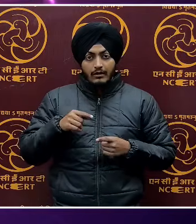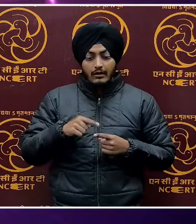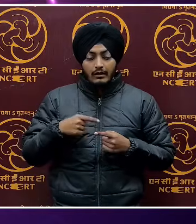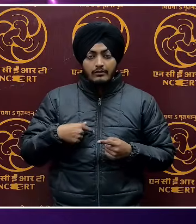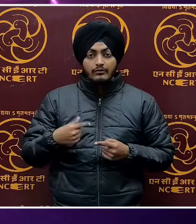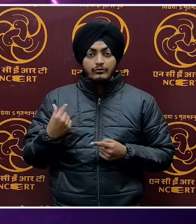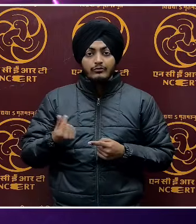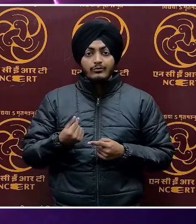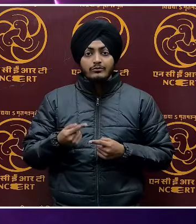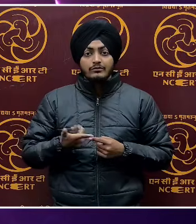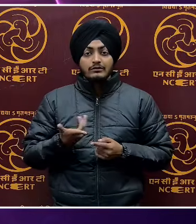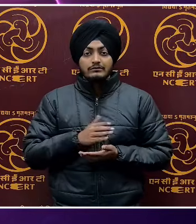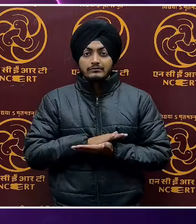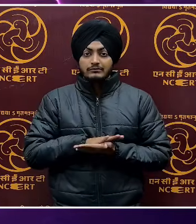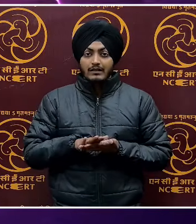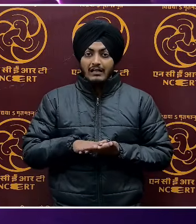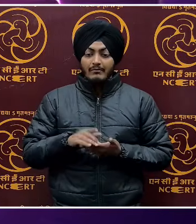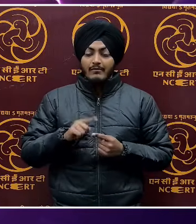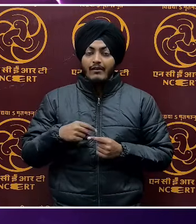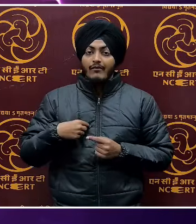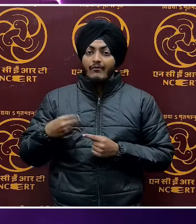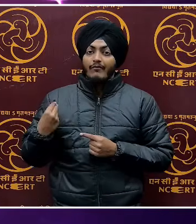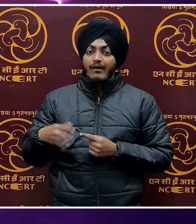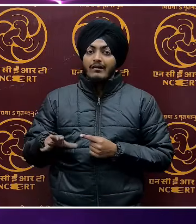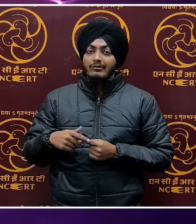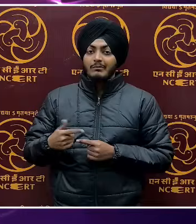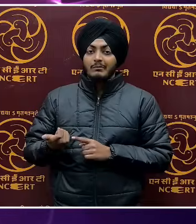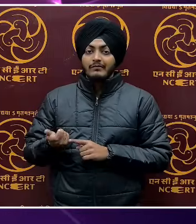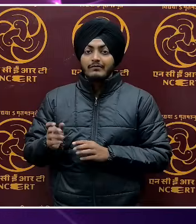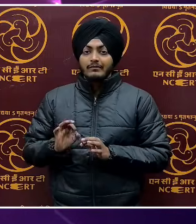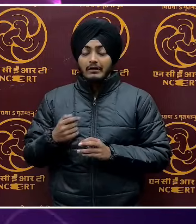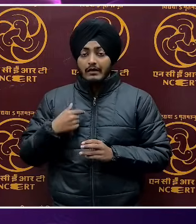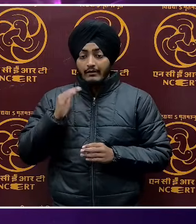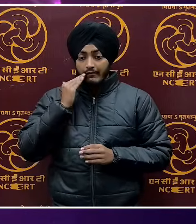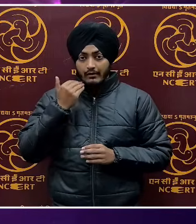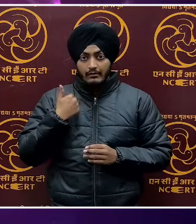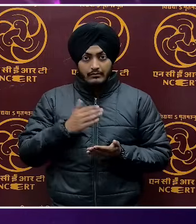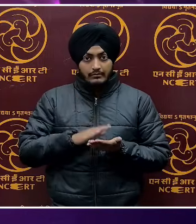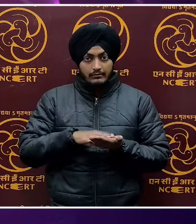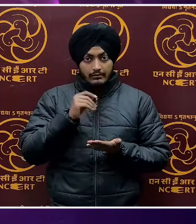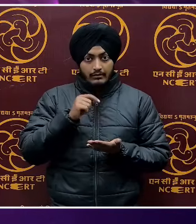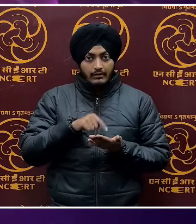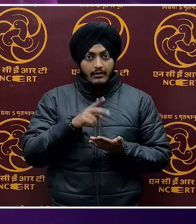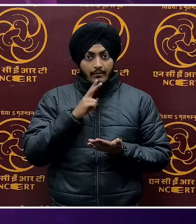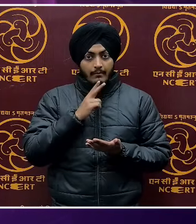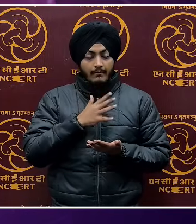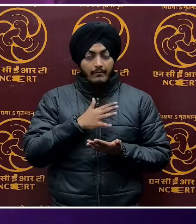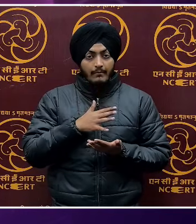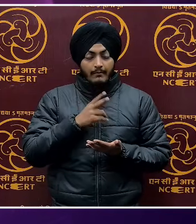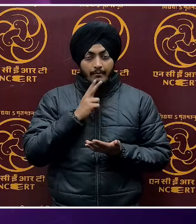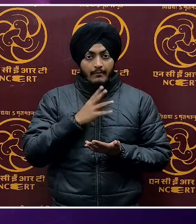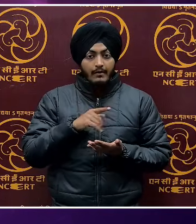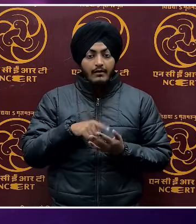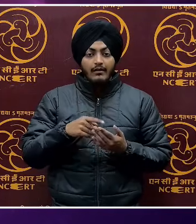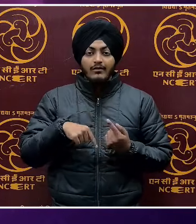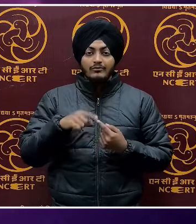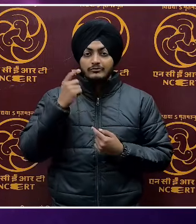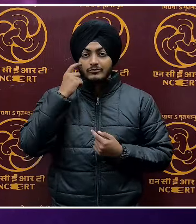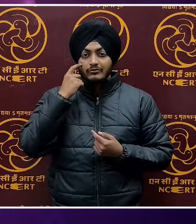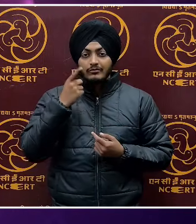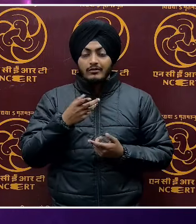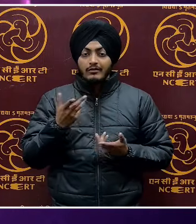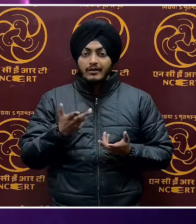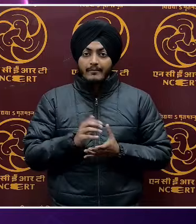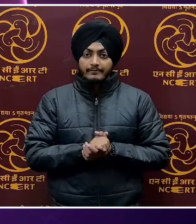them properly. We are not wasting them, right? So when we think of water, what are the things that comes to your mind, ma'am, when you think of